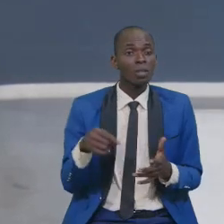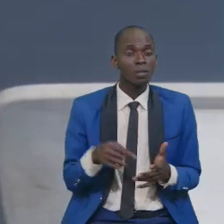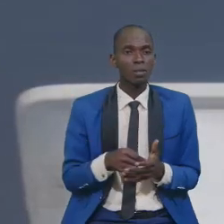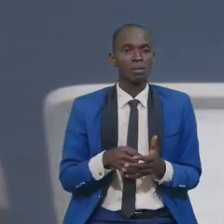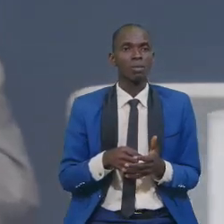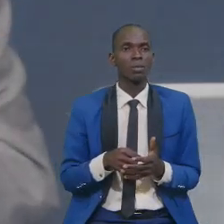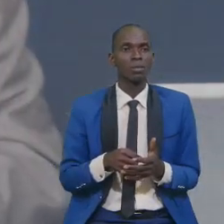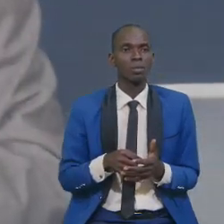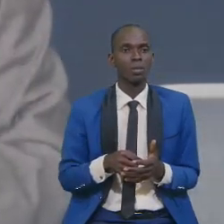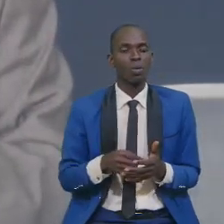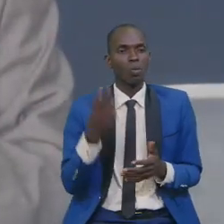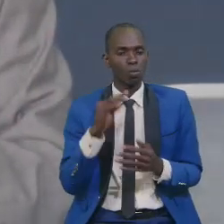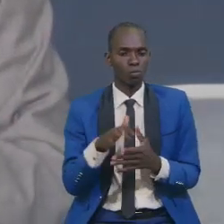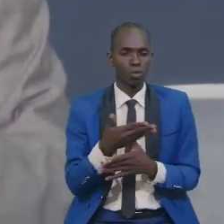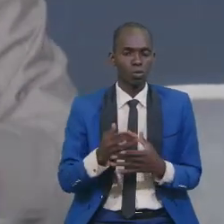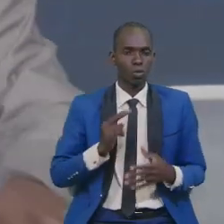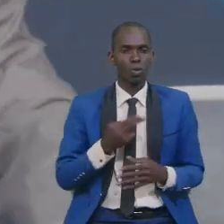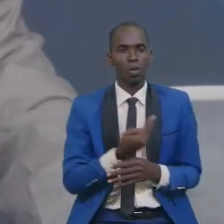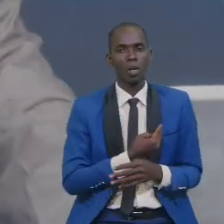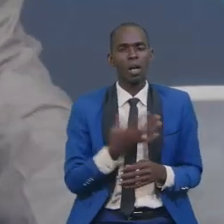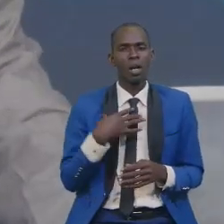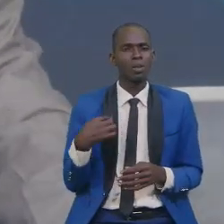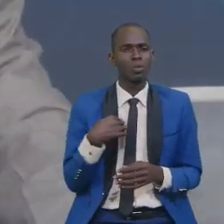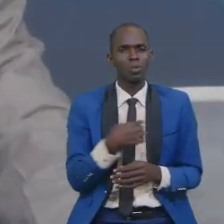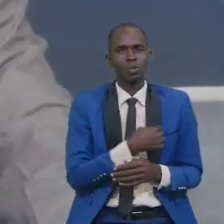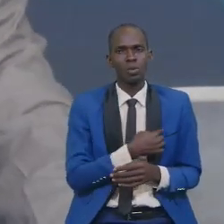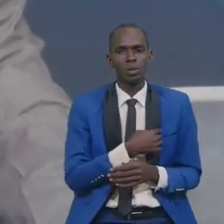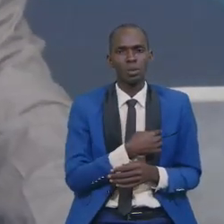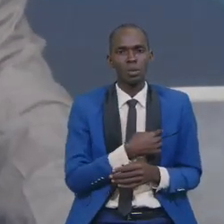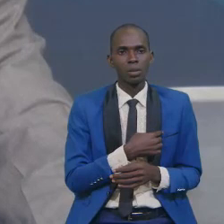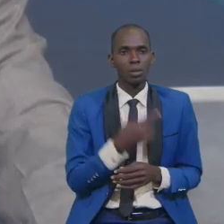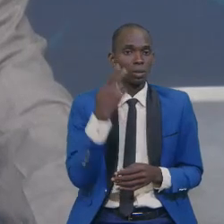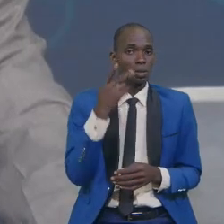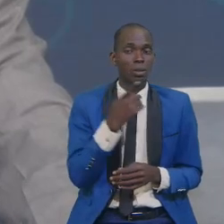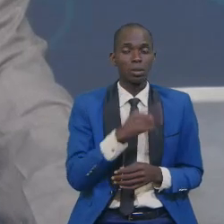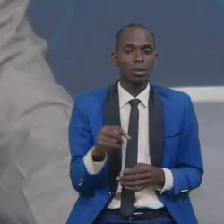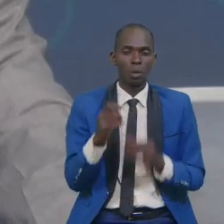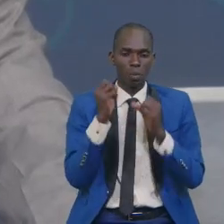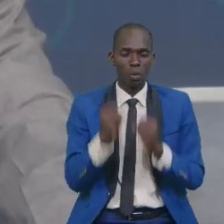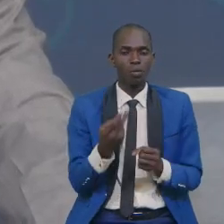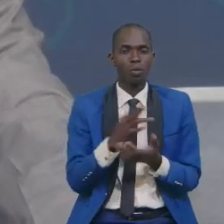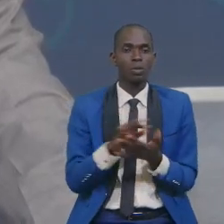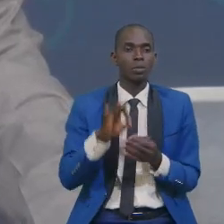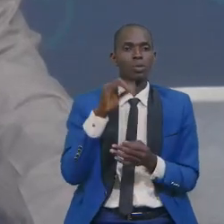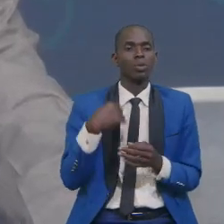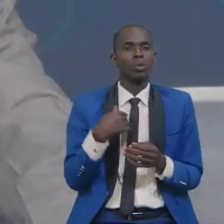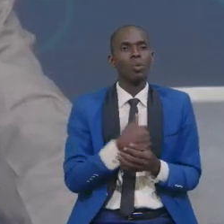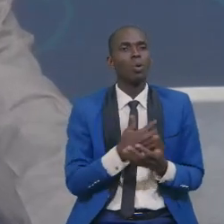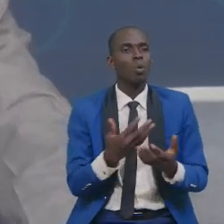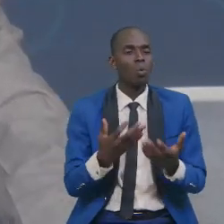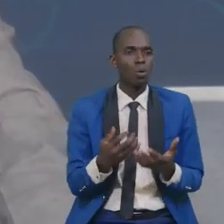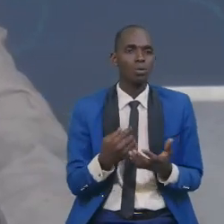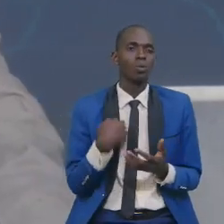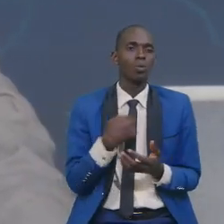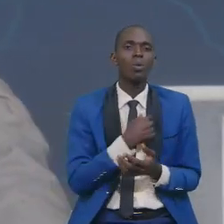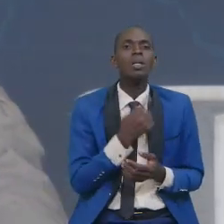and receiving the power of the Holy Ghost with desire was thirst